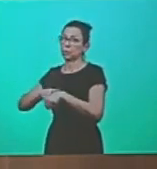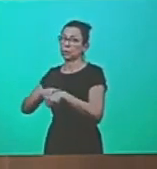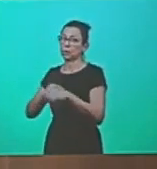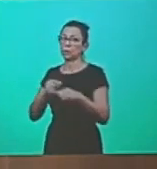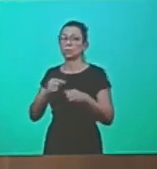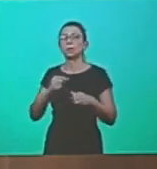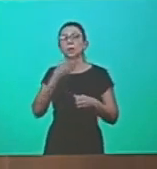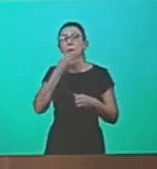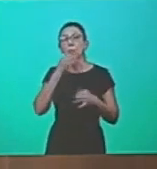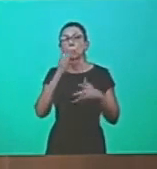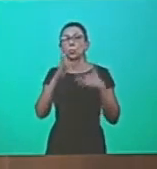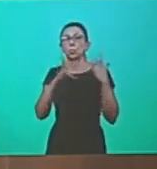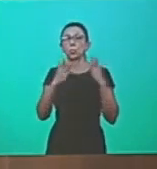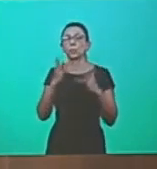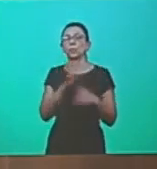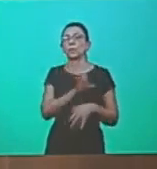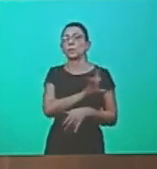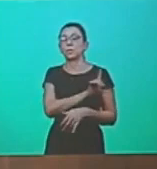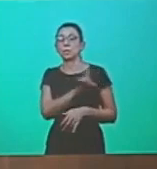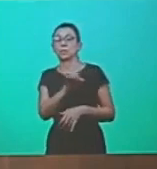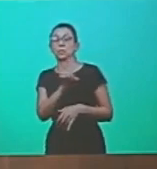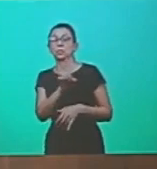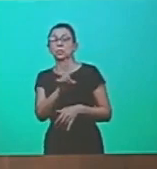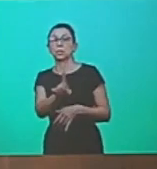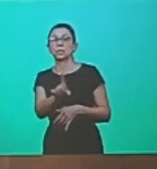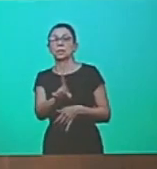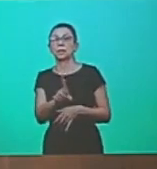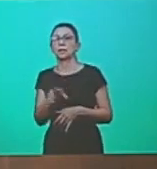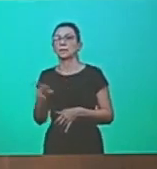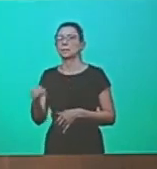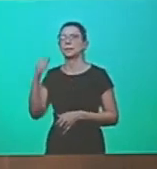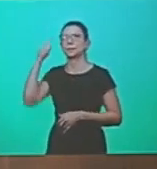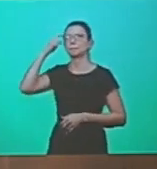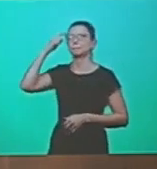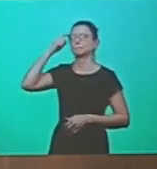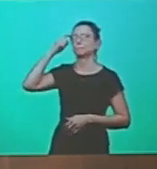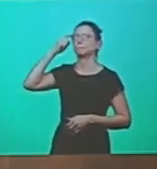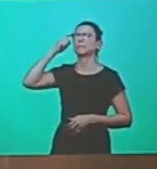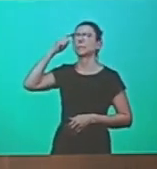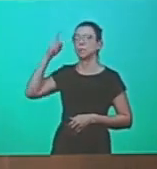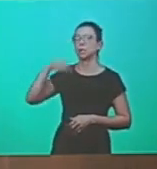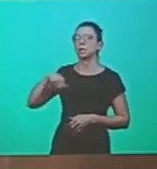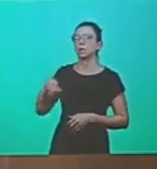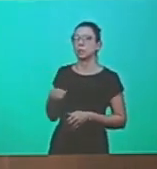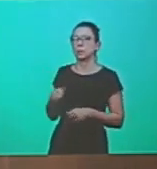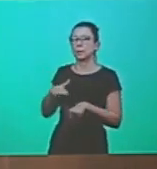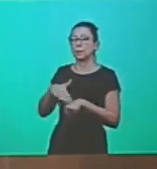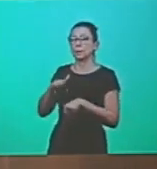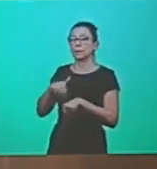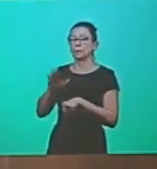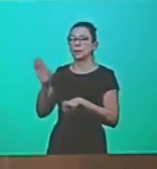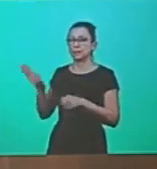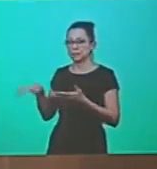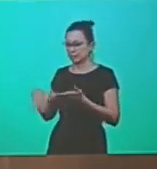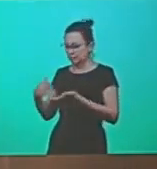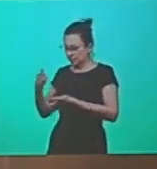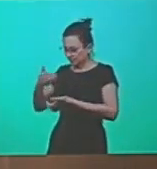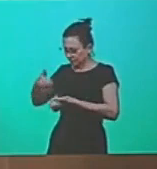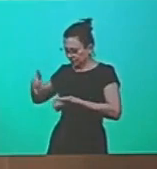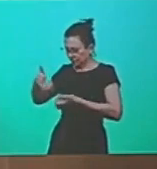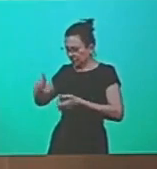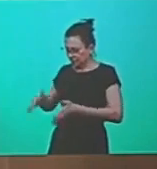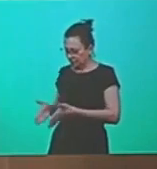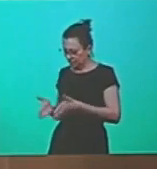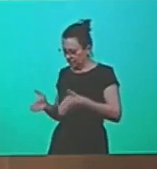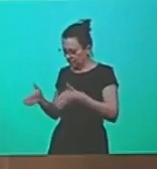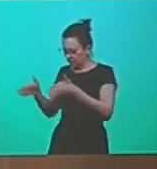know how long they would have to wait for the bridegroom, so they had to refill their lamp somehow. And they refilled it